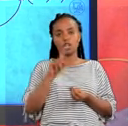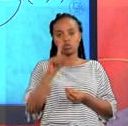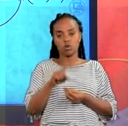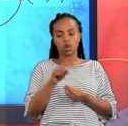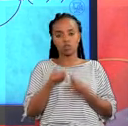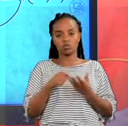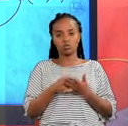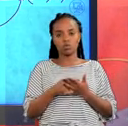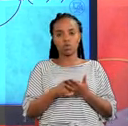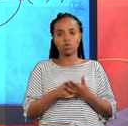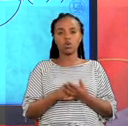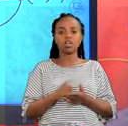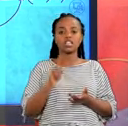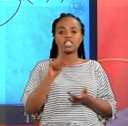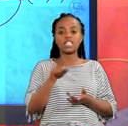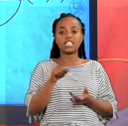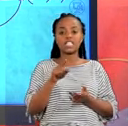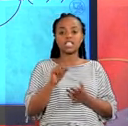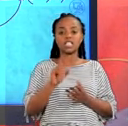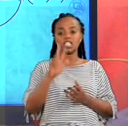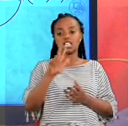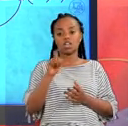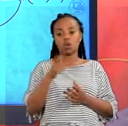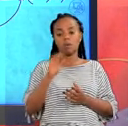1, therefore, this vertice is